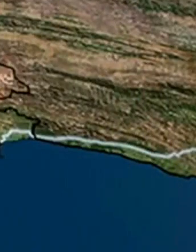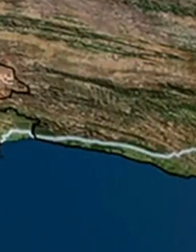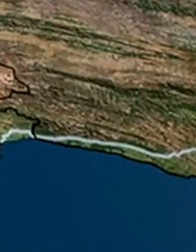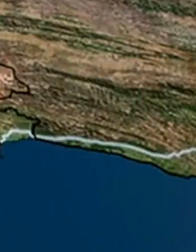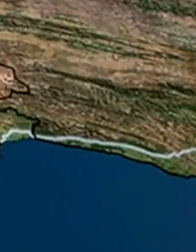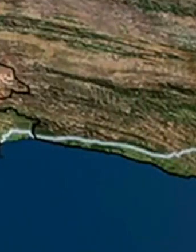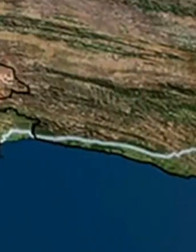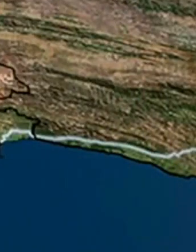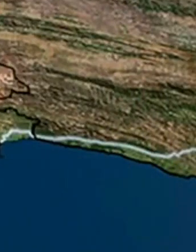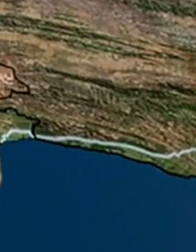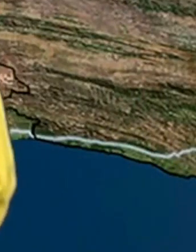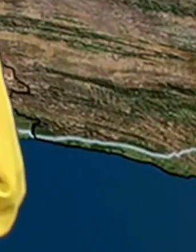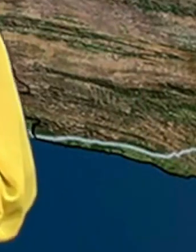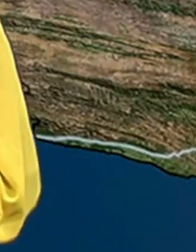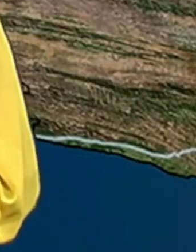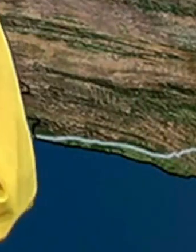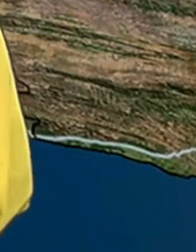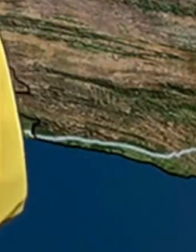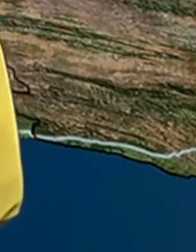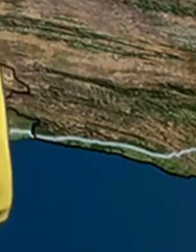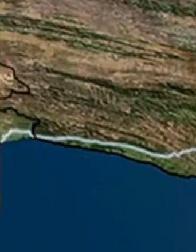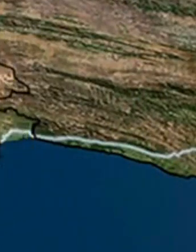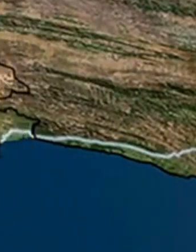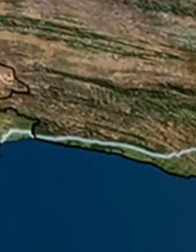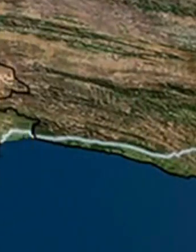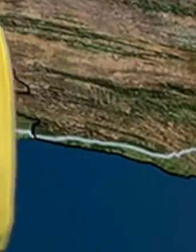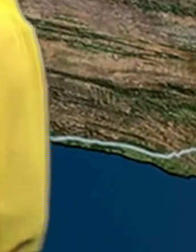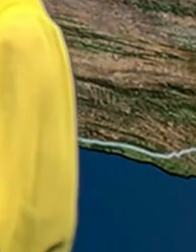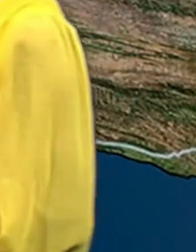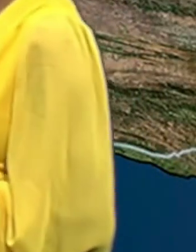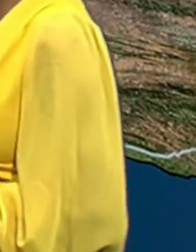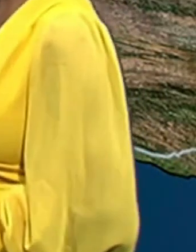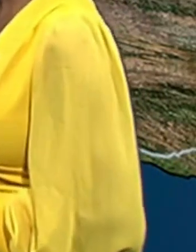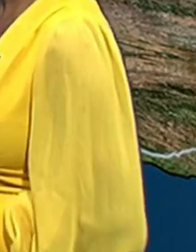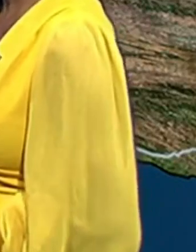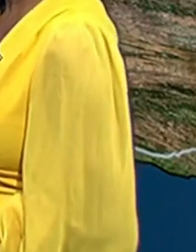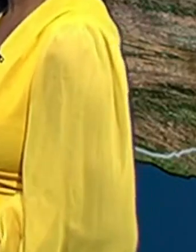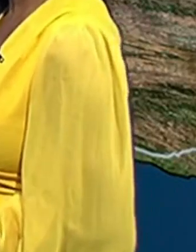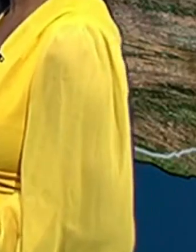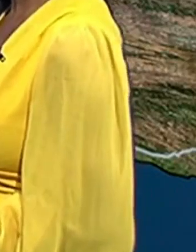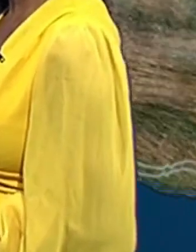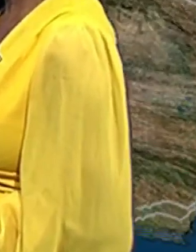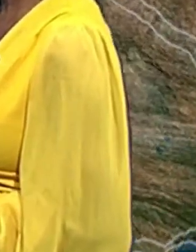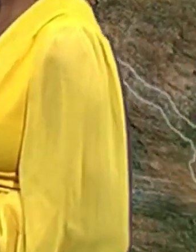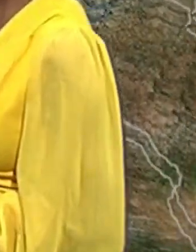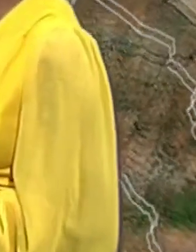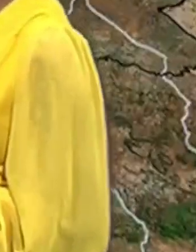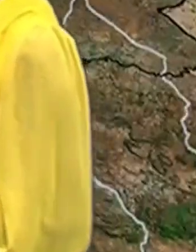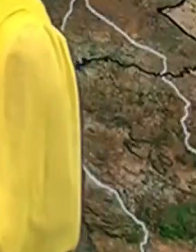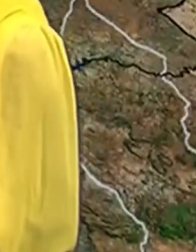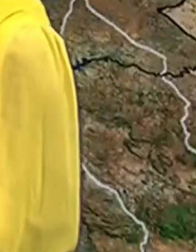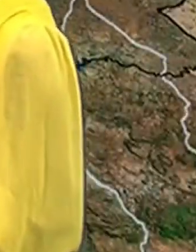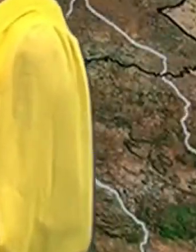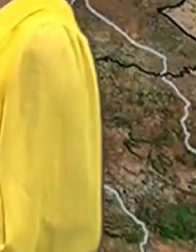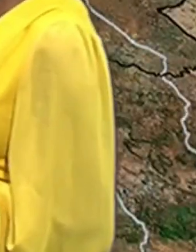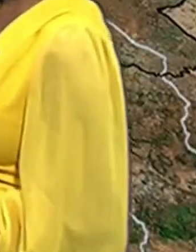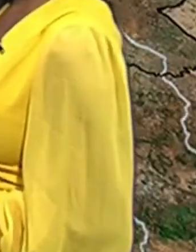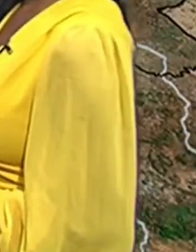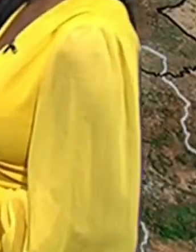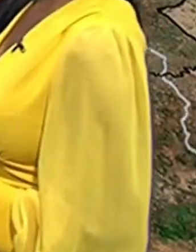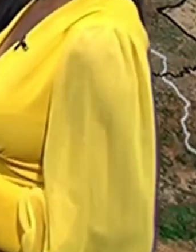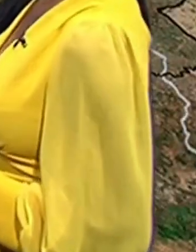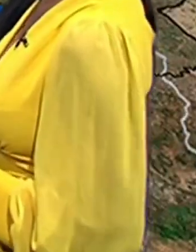mogote thata mo Thapameng ka digata di le 38 Riversdale ka digata di le 14 go ya go di le 32 Northern Cape